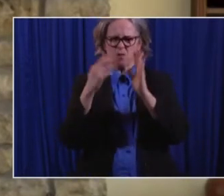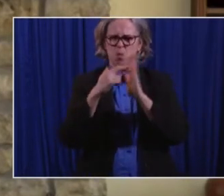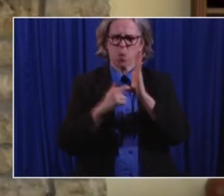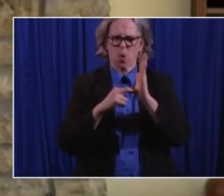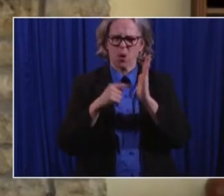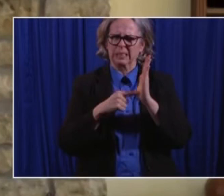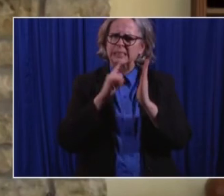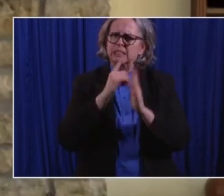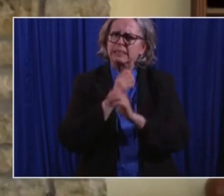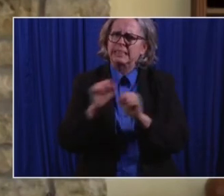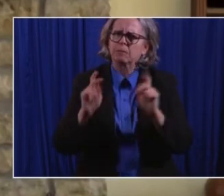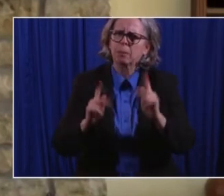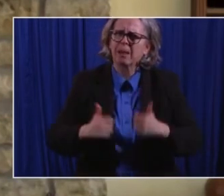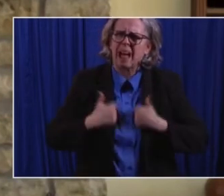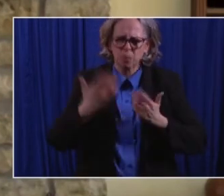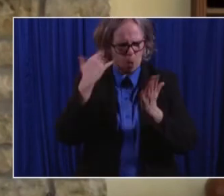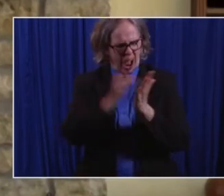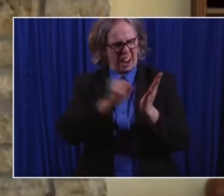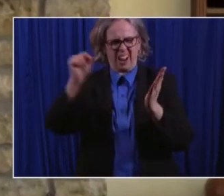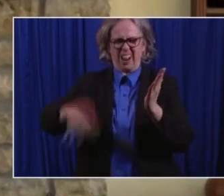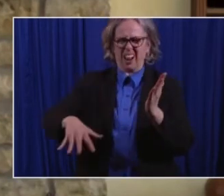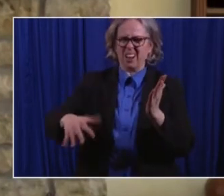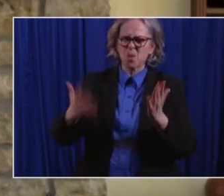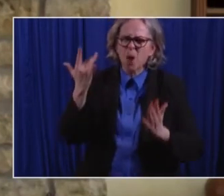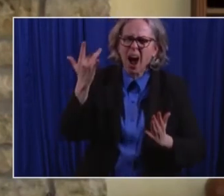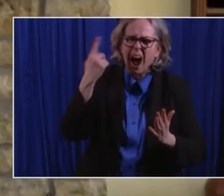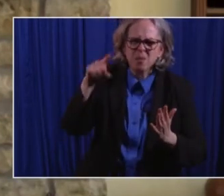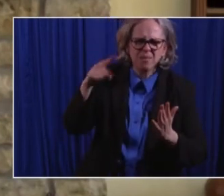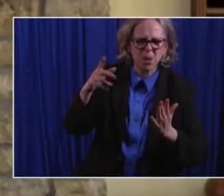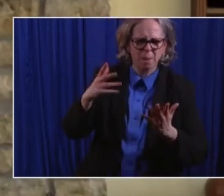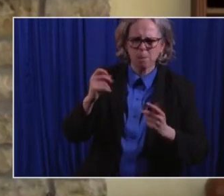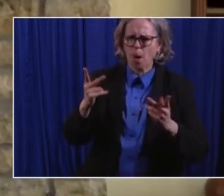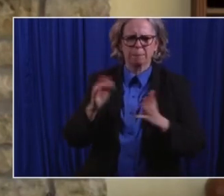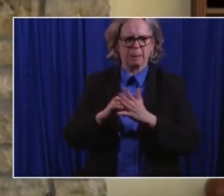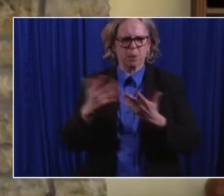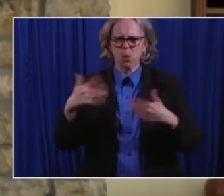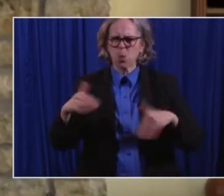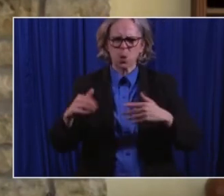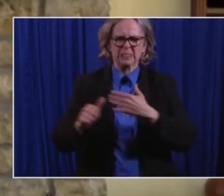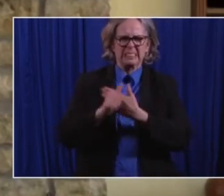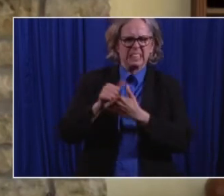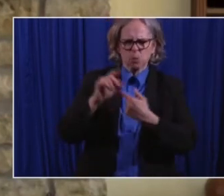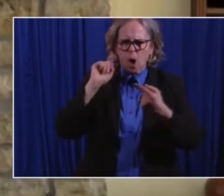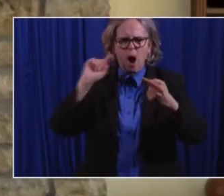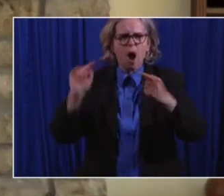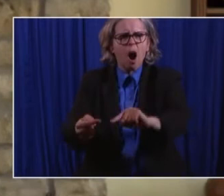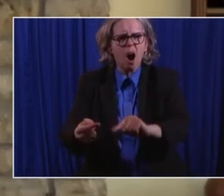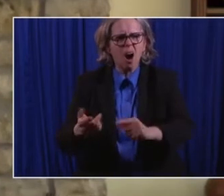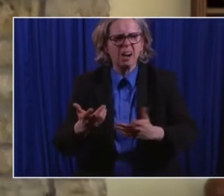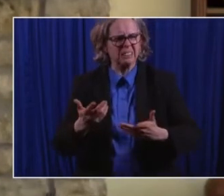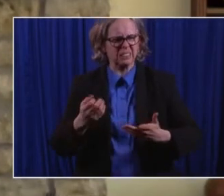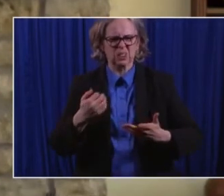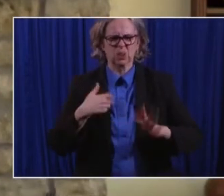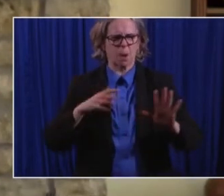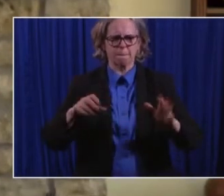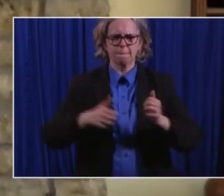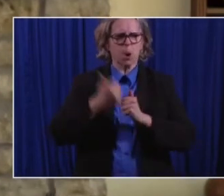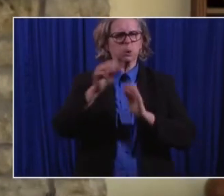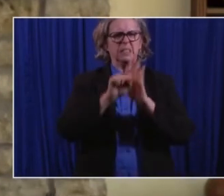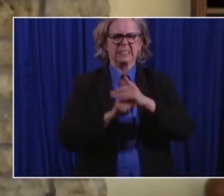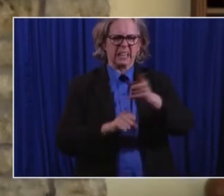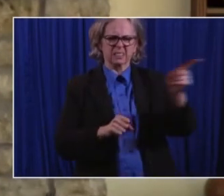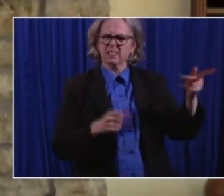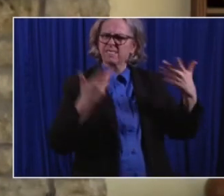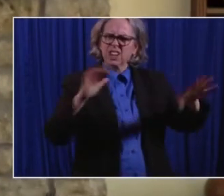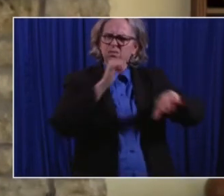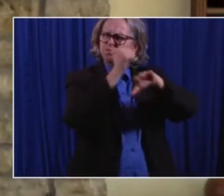people. And I know that as soon as we can get it in place, like most other states have, that we're going to start saving